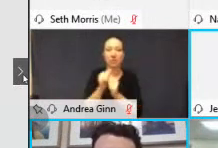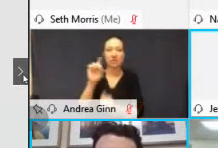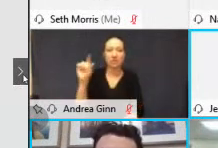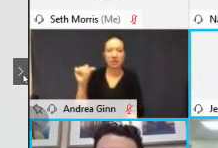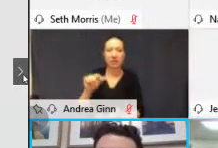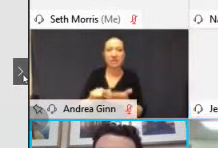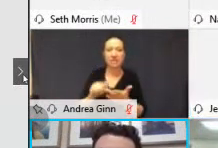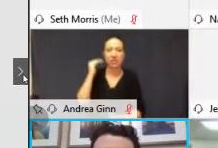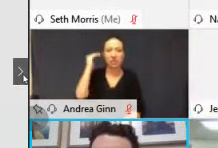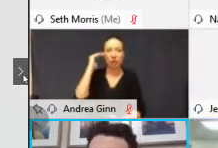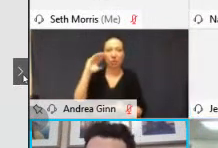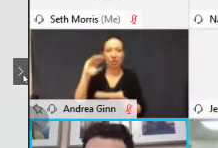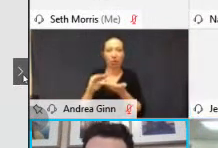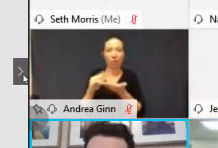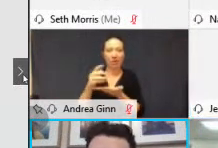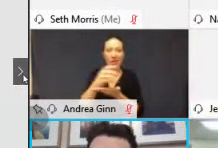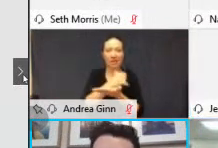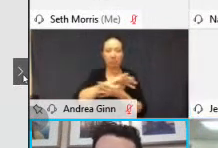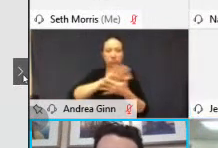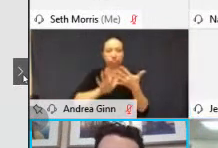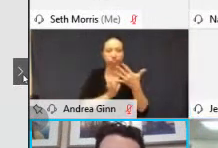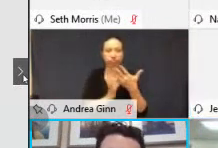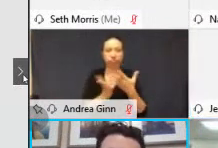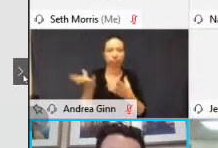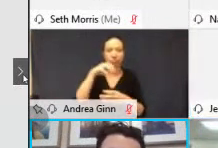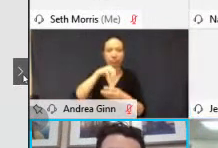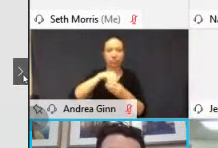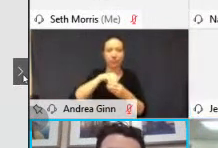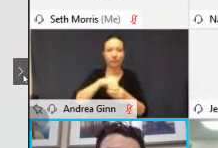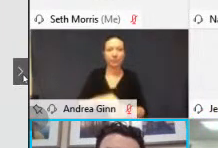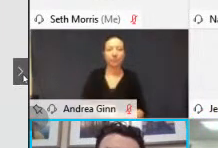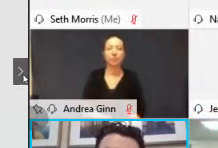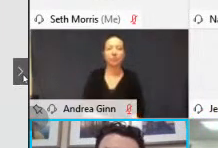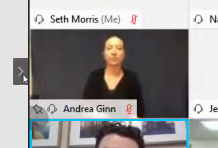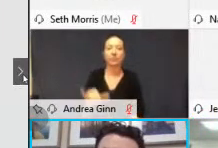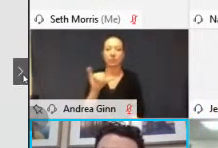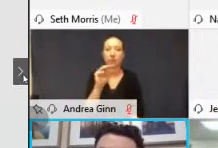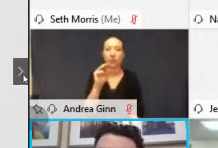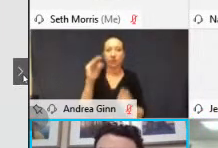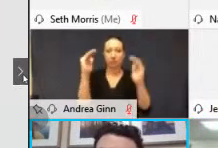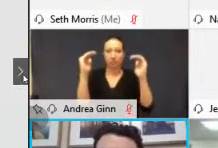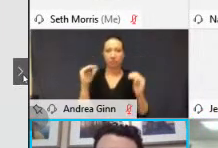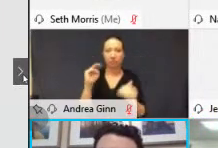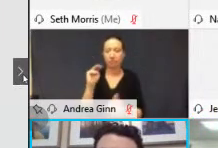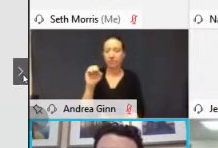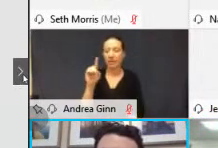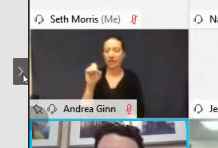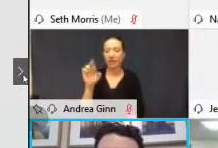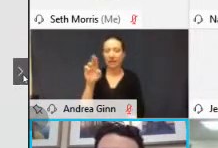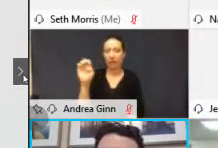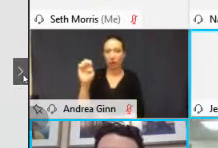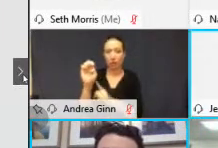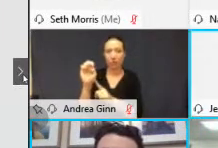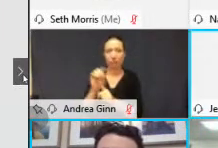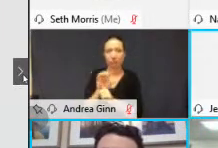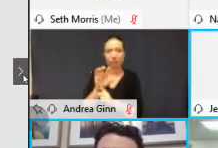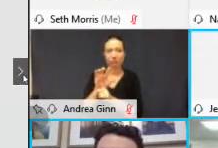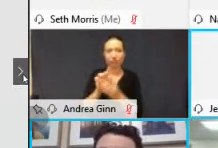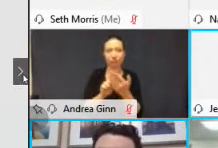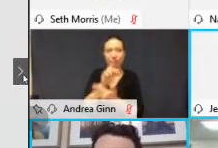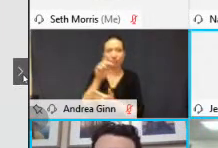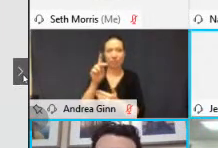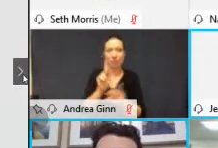low incomes. There's also the well-known program of Medicare, which is mainly for people over